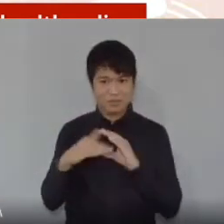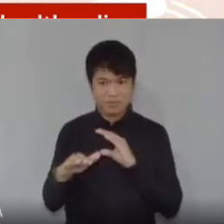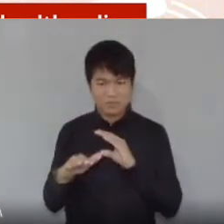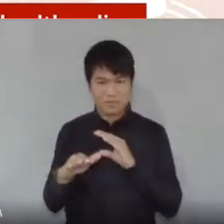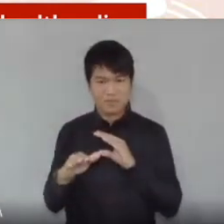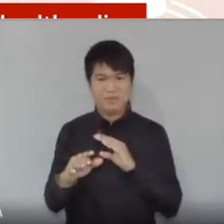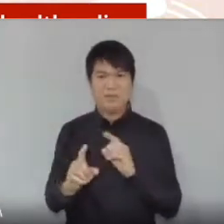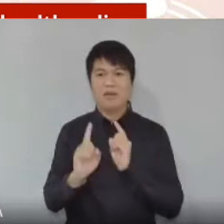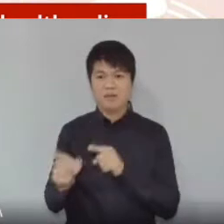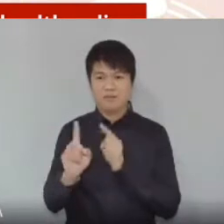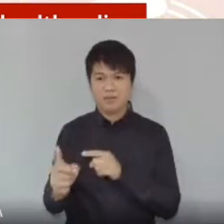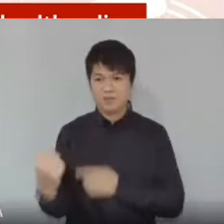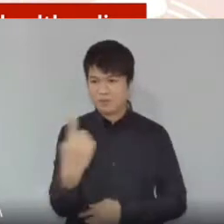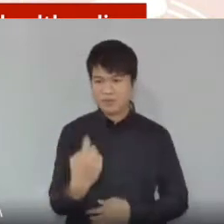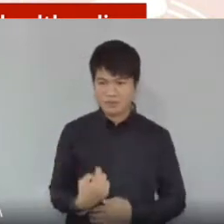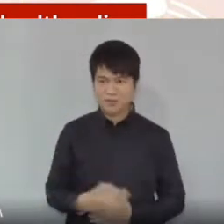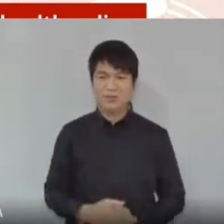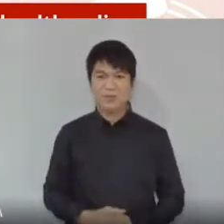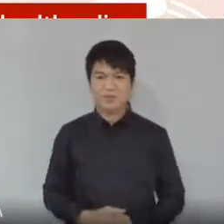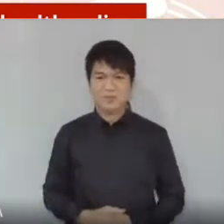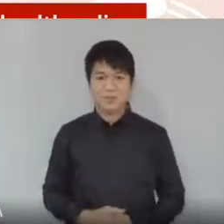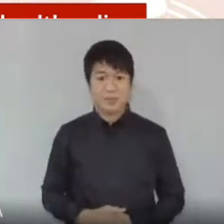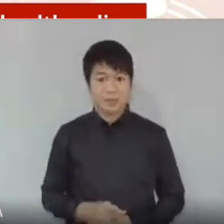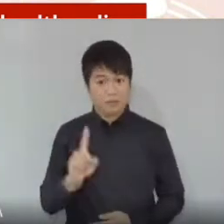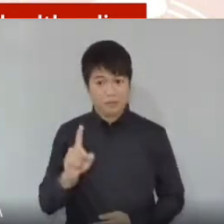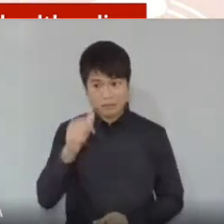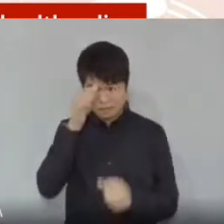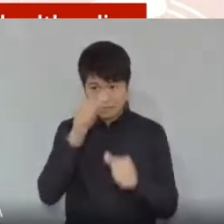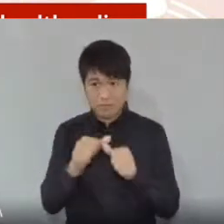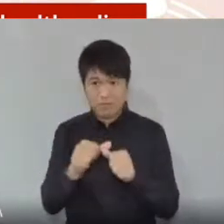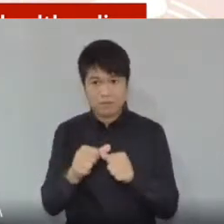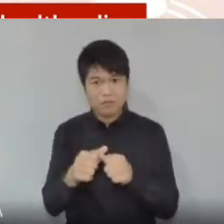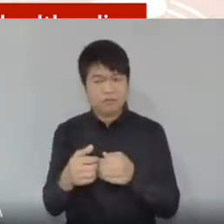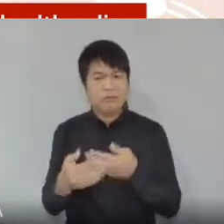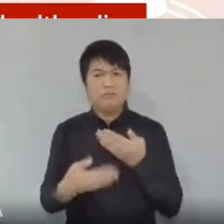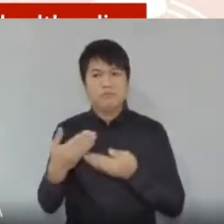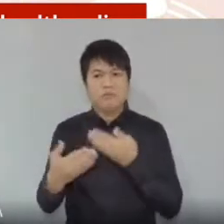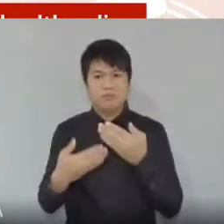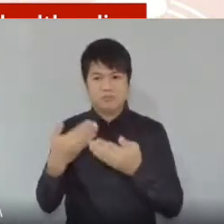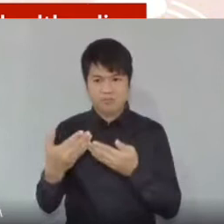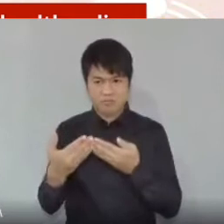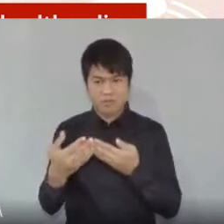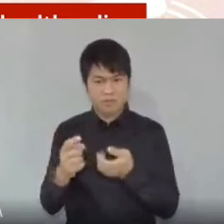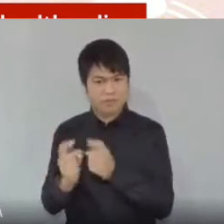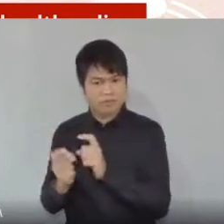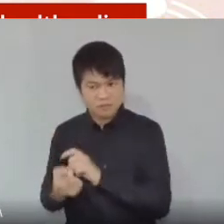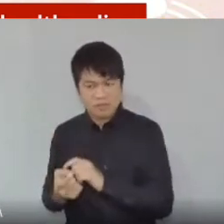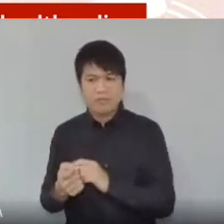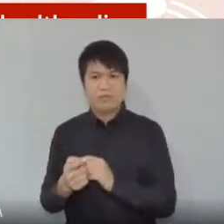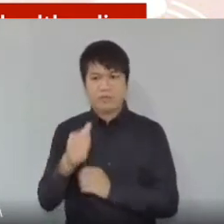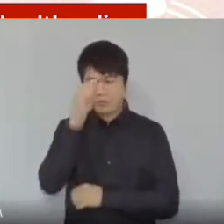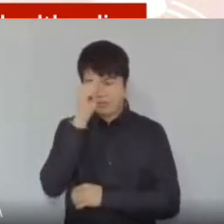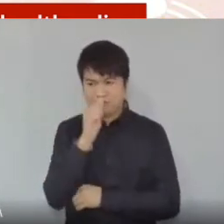respond. One final reminder is that this is an evolving process. We request everyone's patience